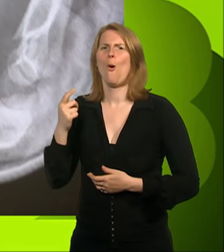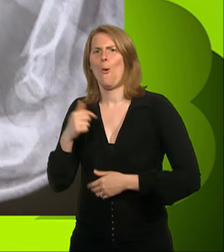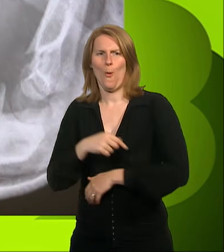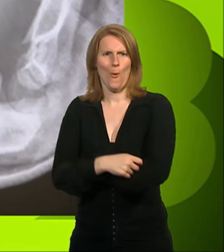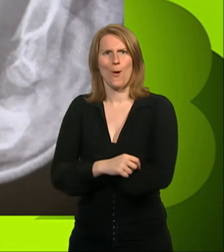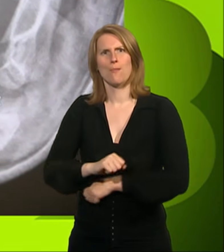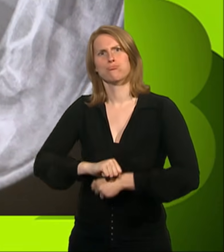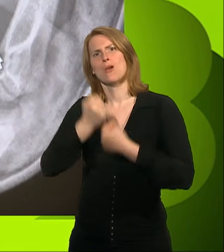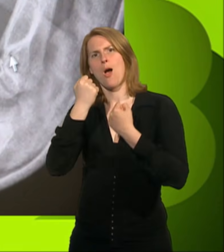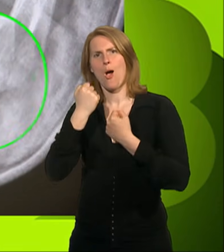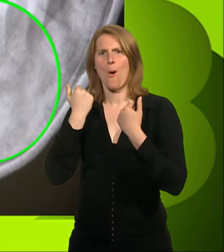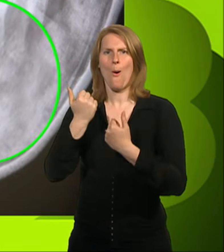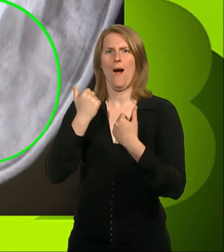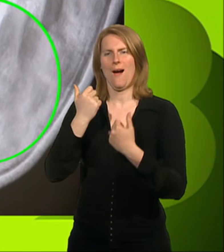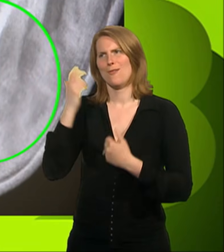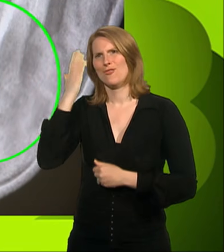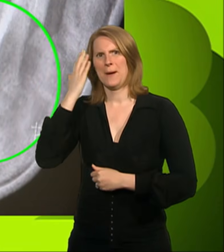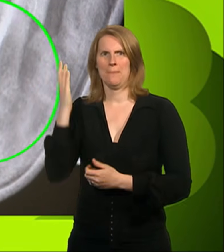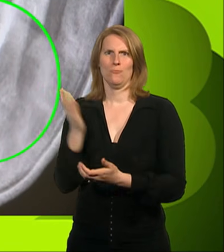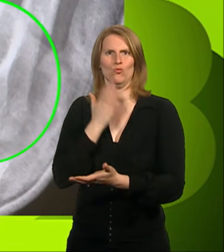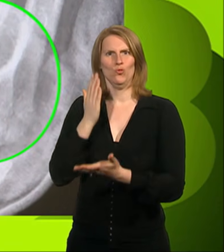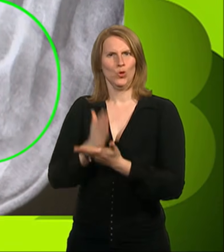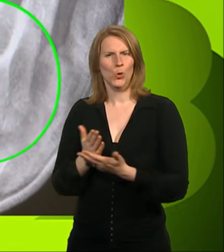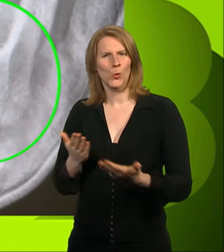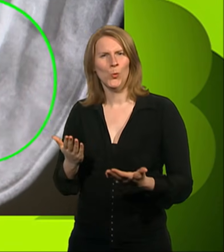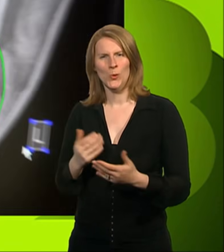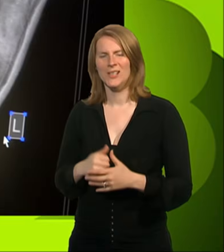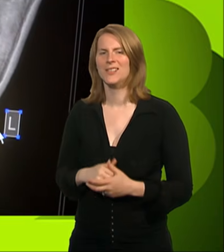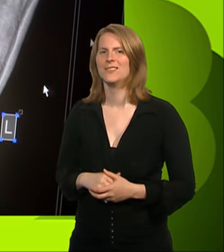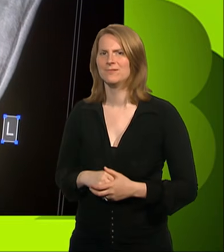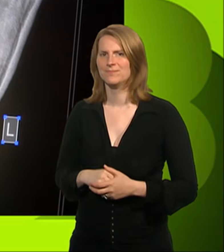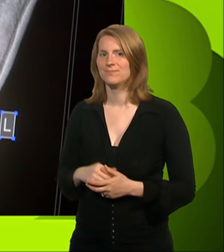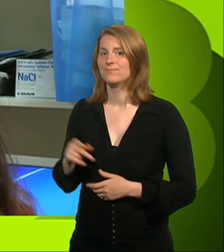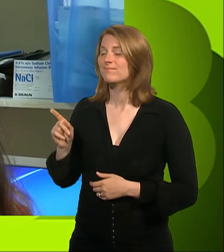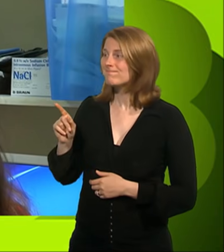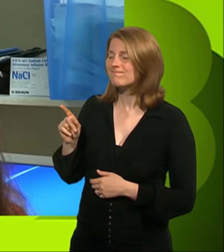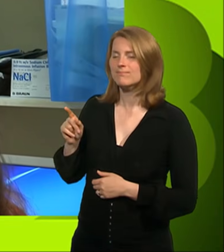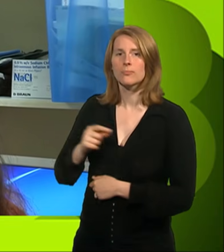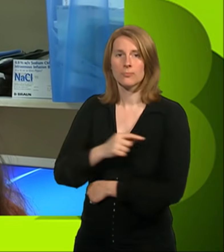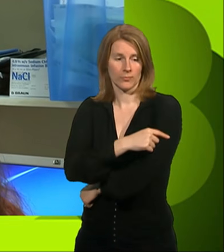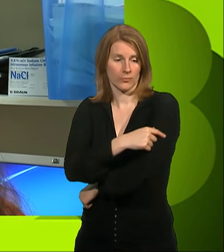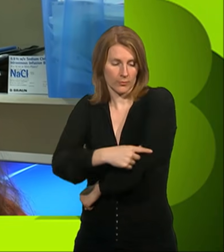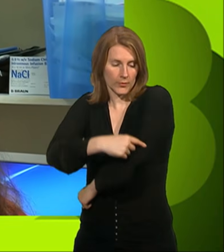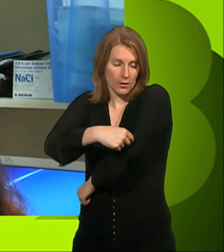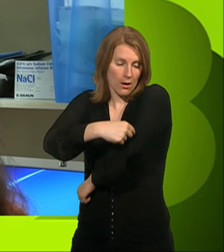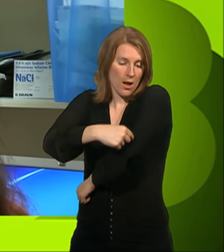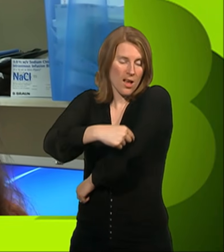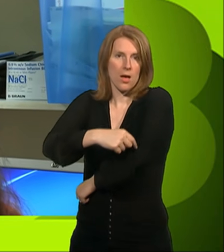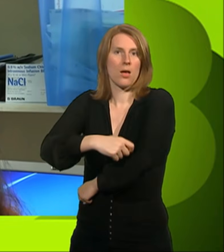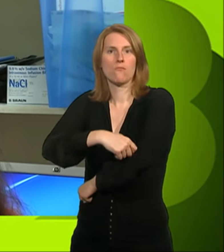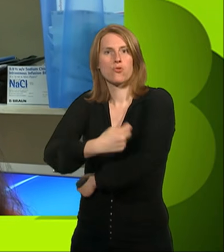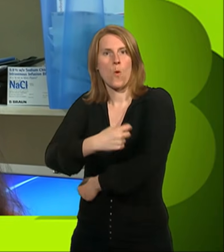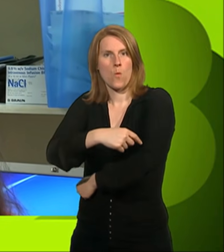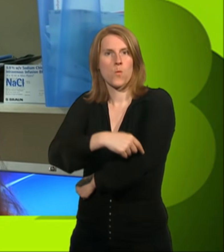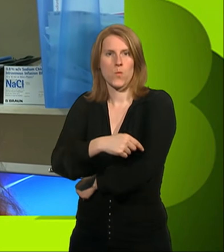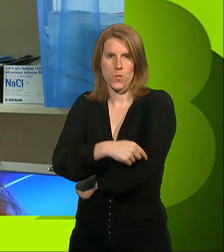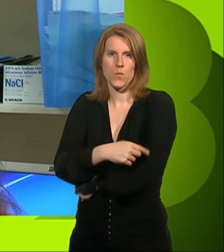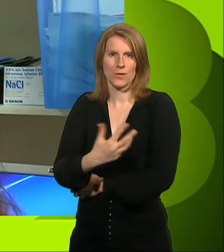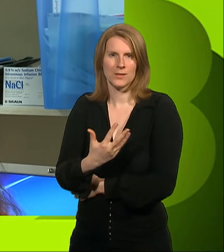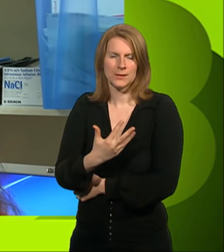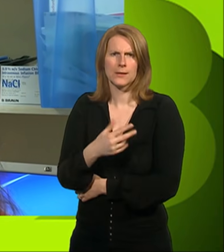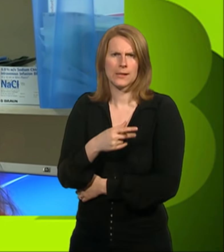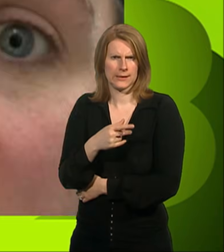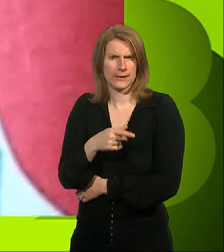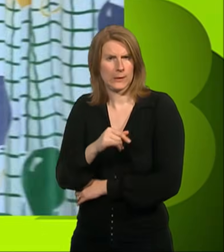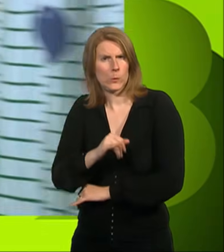and well. He's got a little break to the humerus, the long bone of his arm, just above the elbow joint. It's not in too bad a position, so hopefully we'll be able to get away with